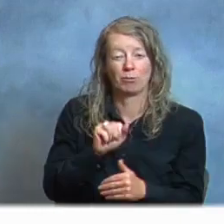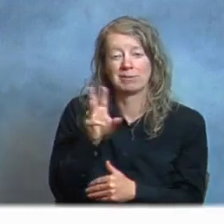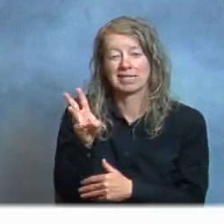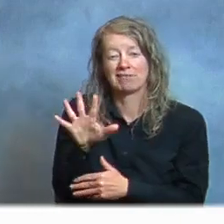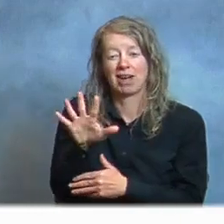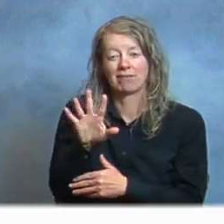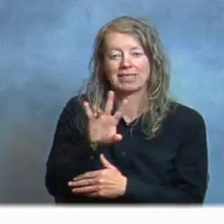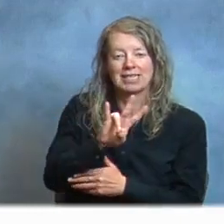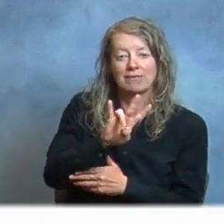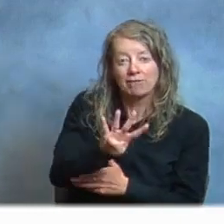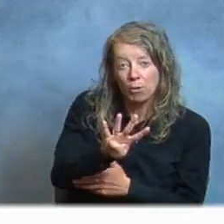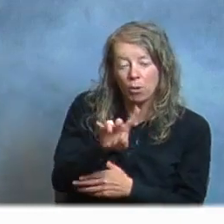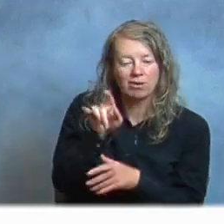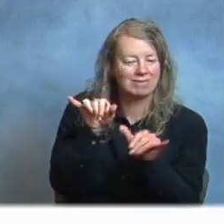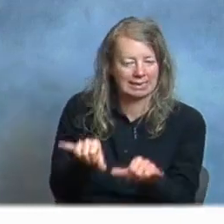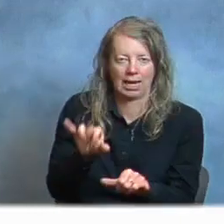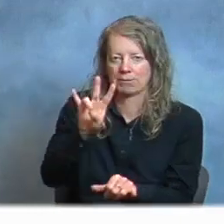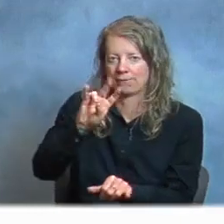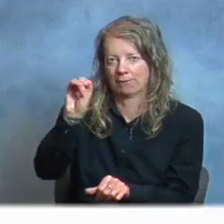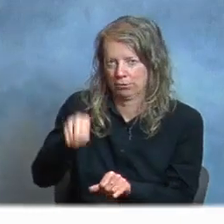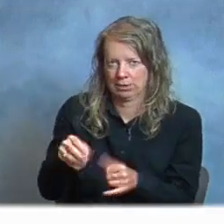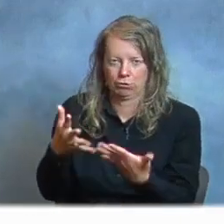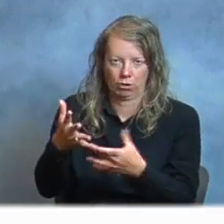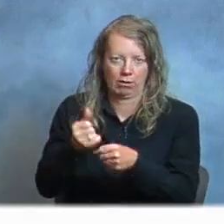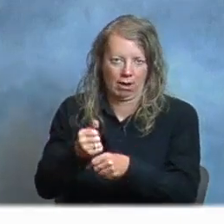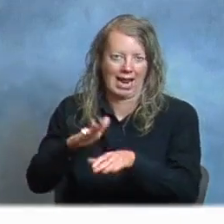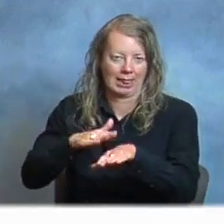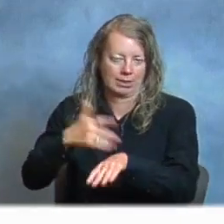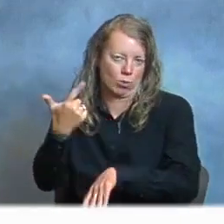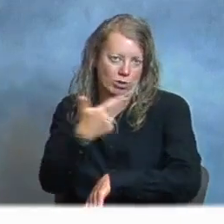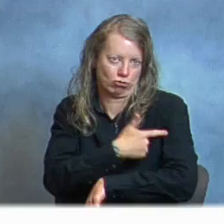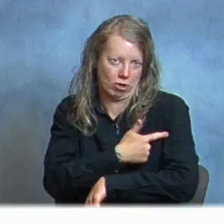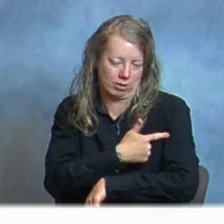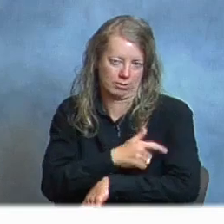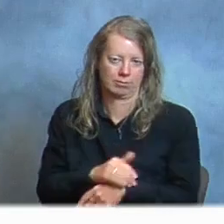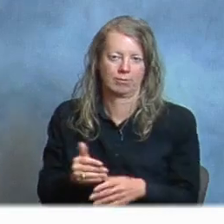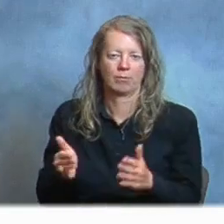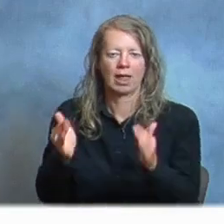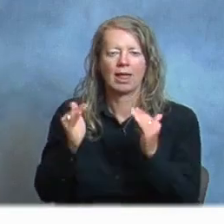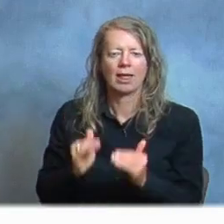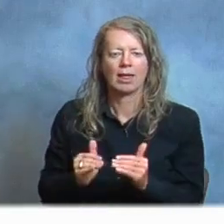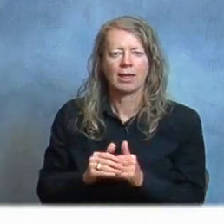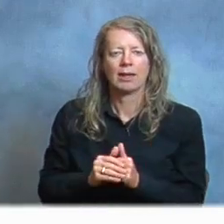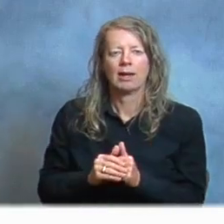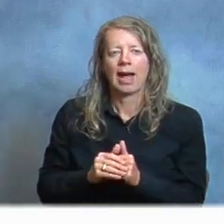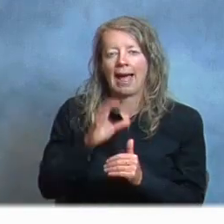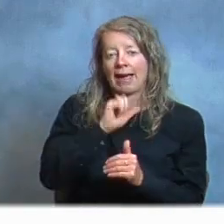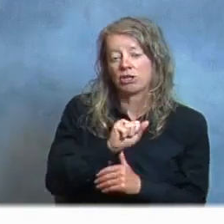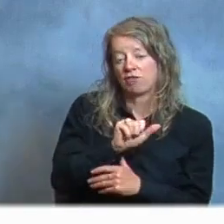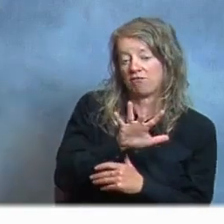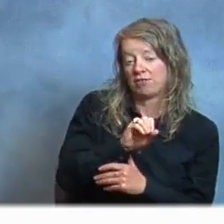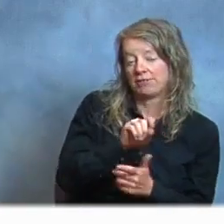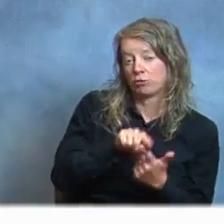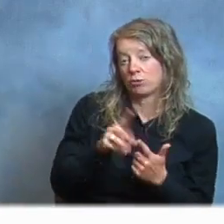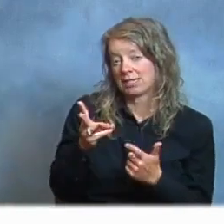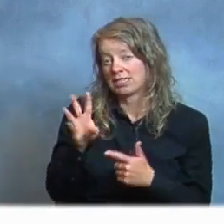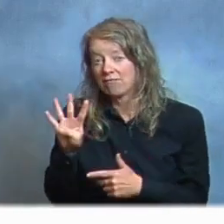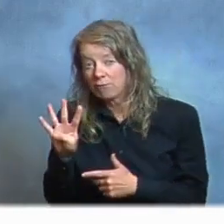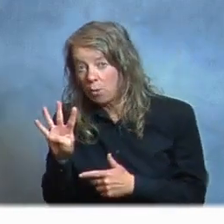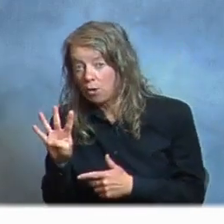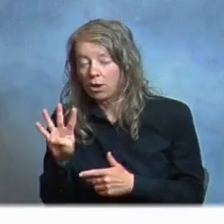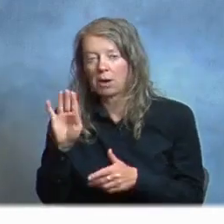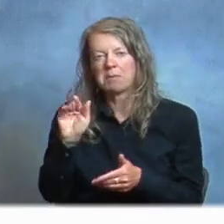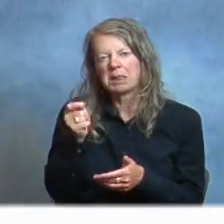about 77% as well. And we see that come down as we enter the 50 to 64-year-olds, but still